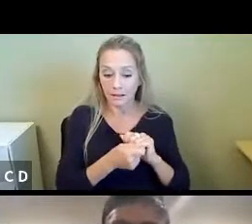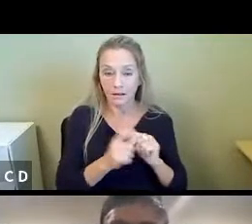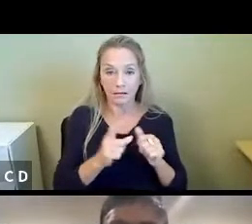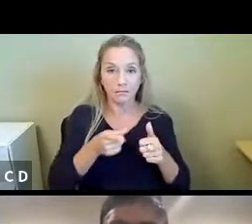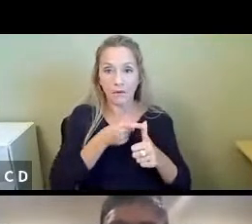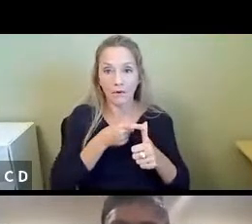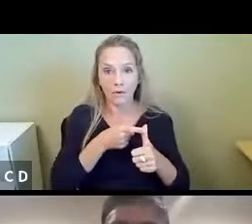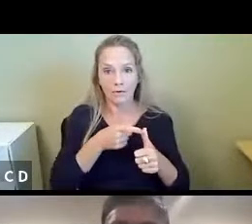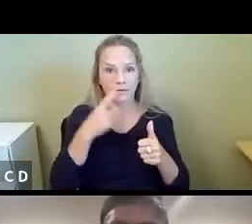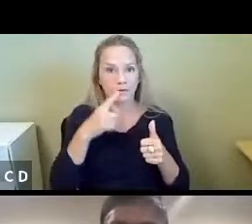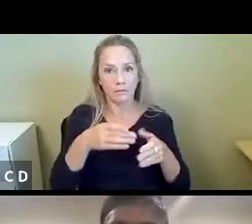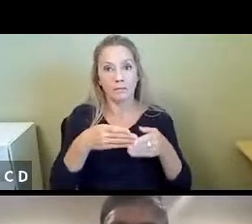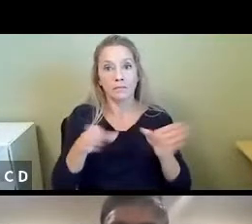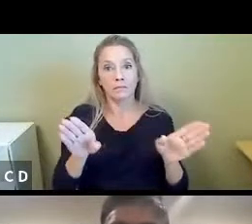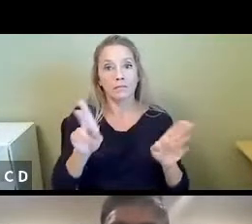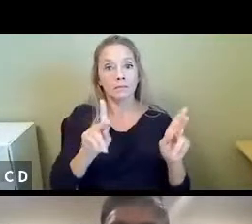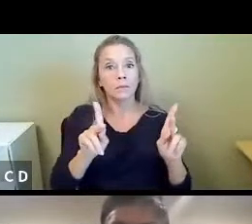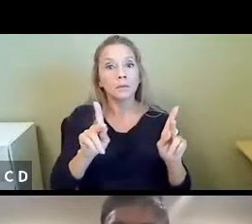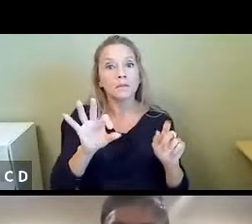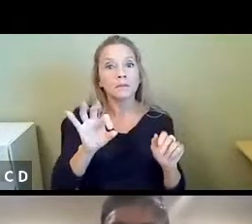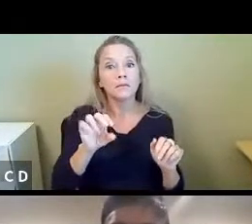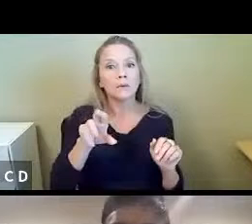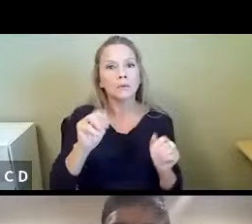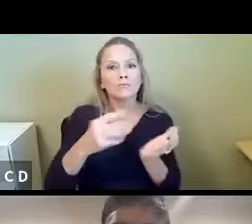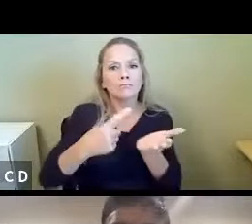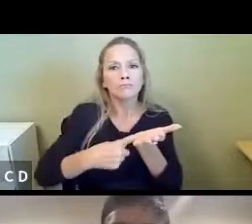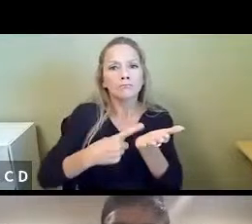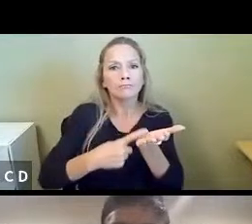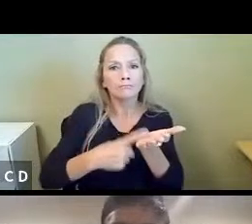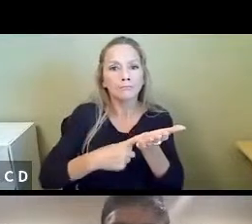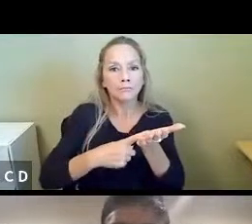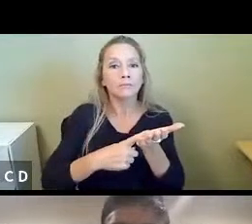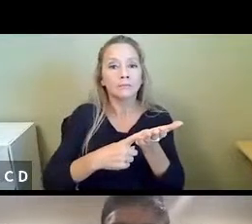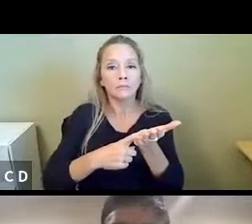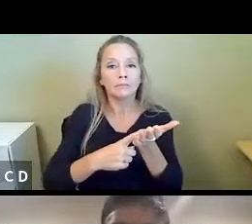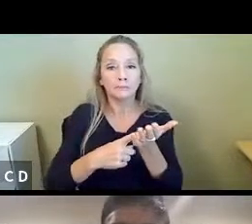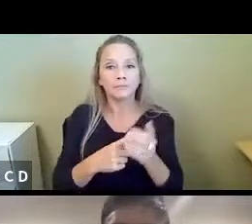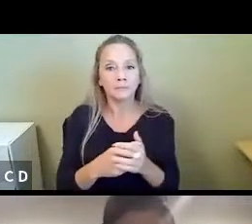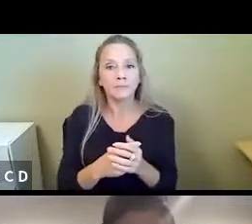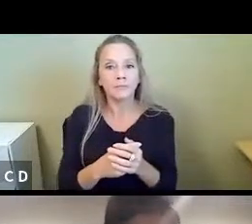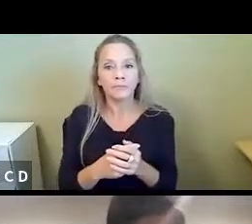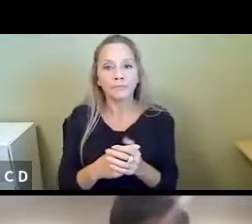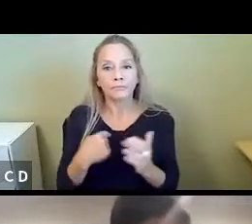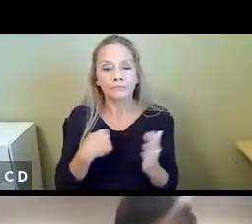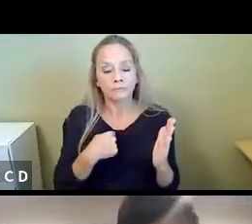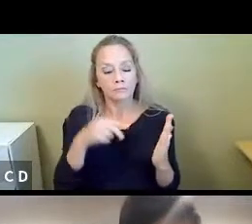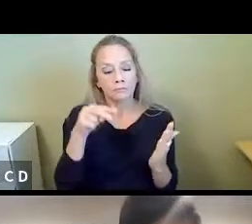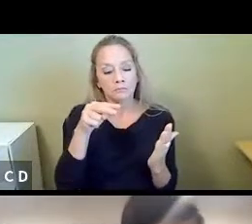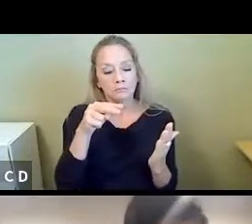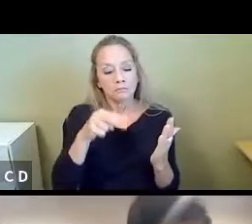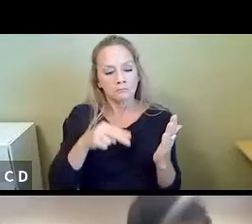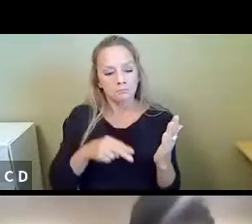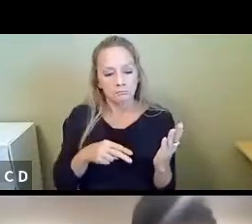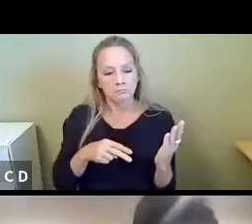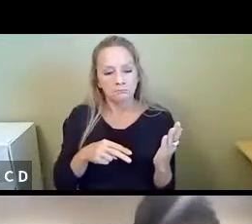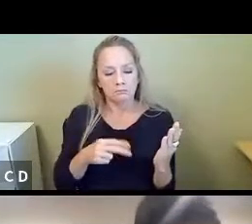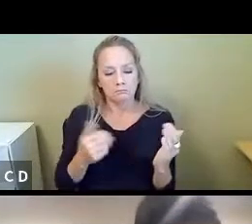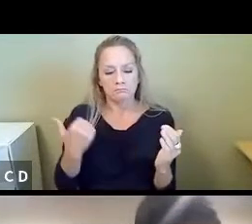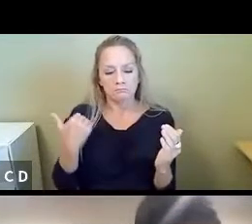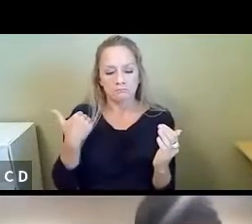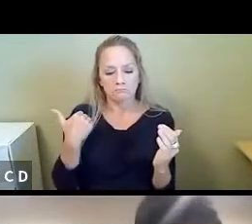public forum discussion. And when I went over this earlier this